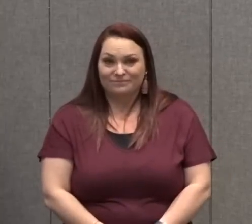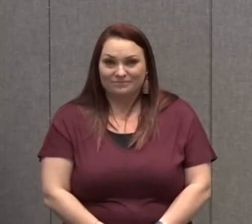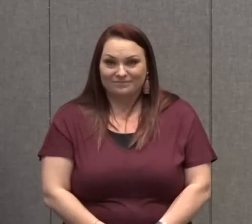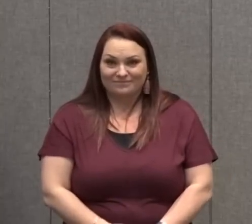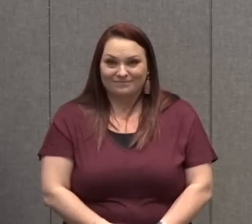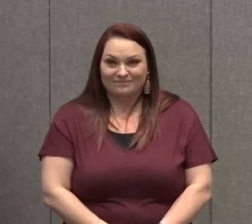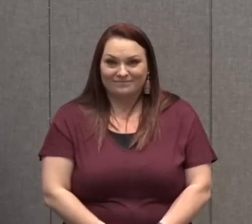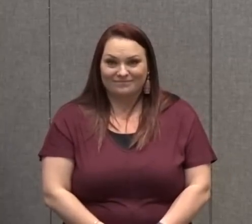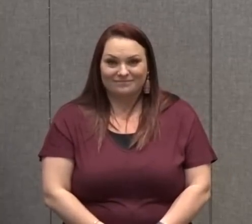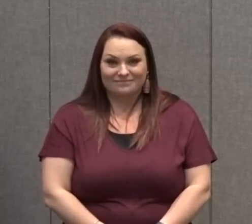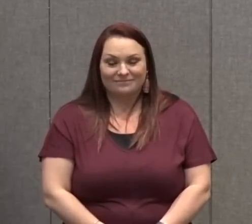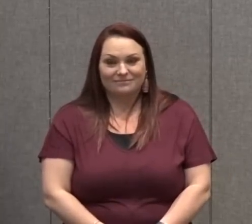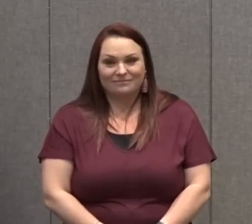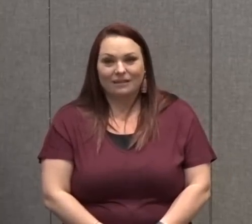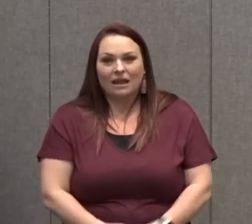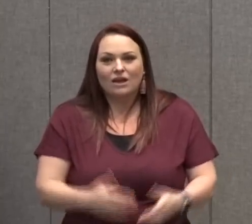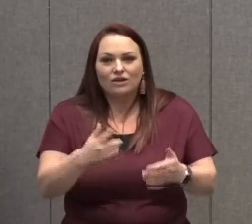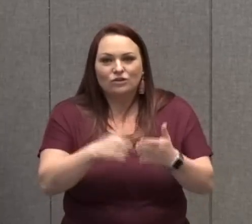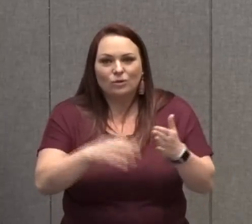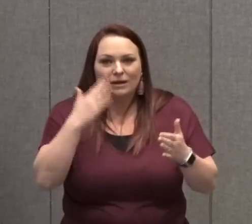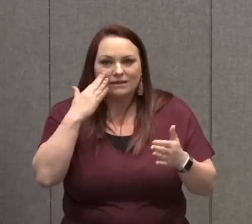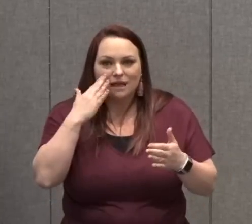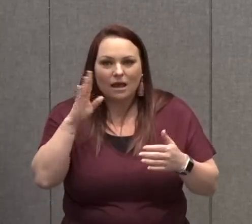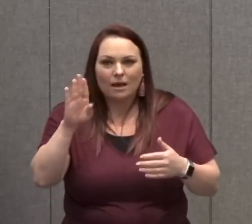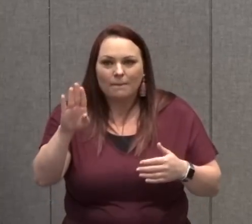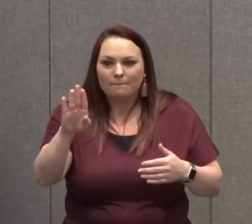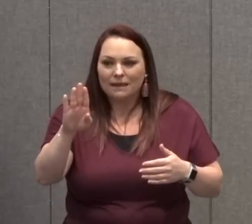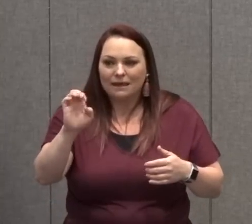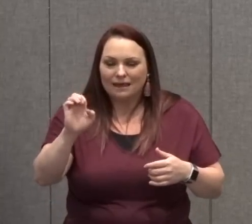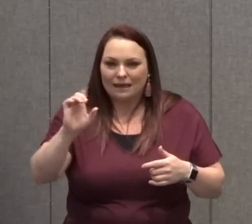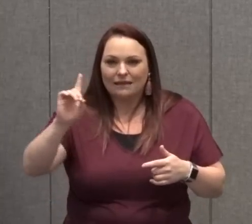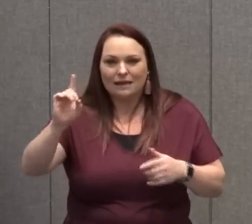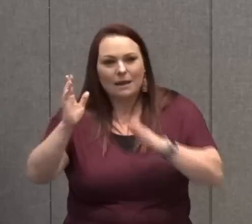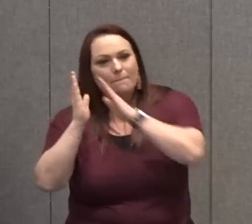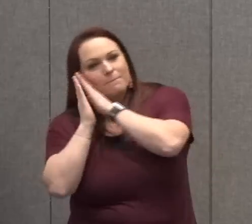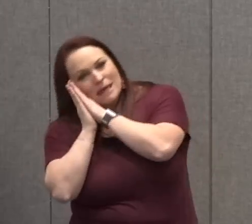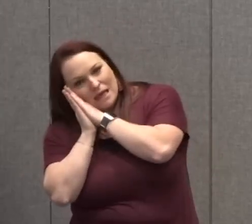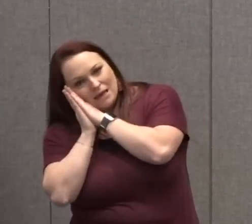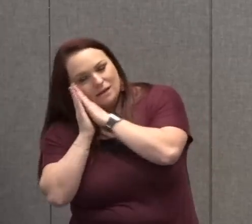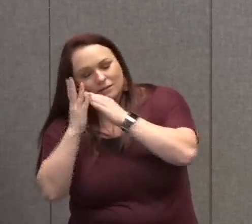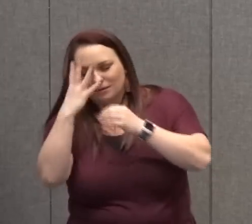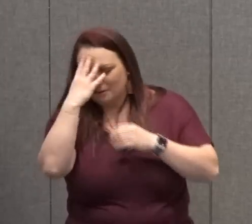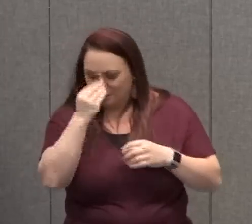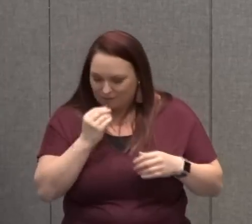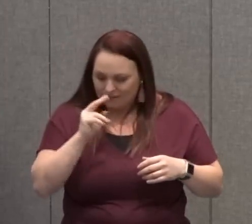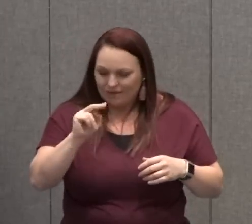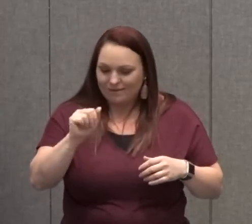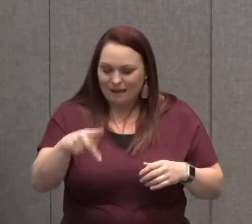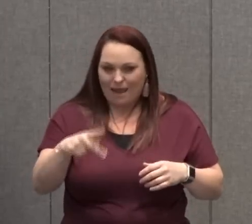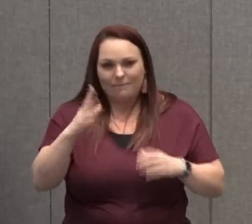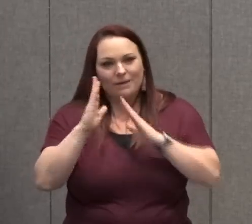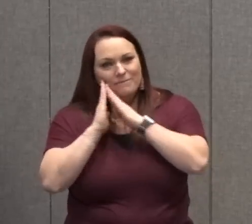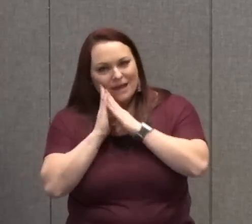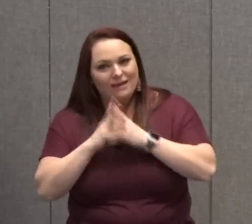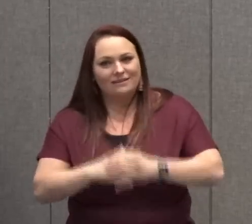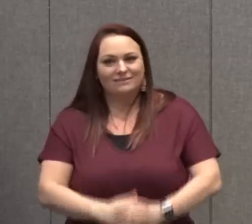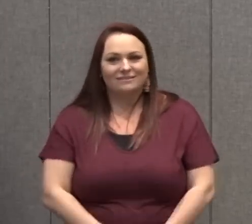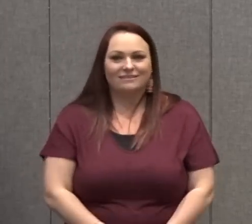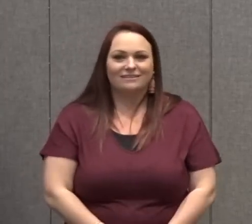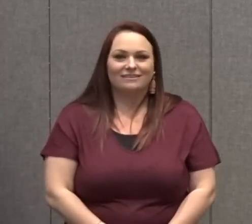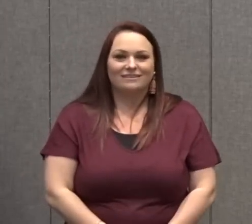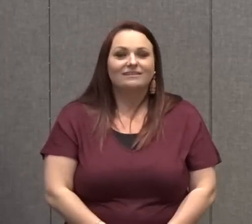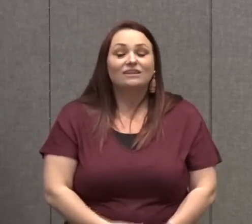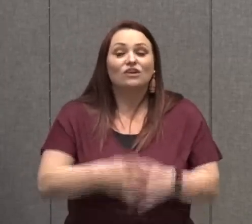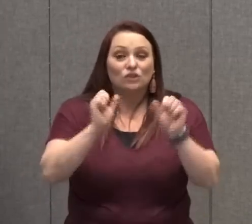and you know what I saw bed I need a nap I wanna go to bed very cool cool so you could